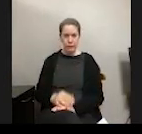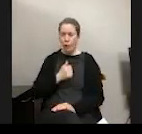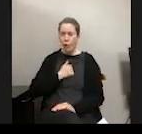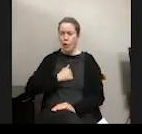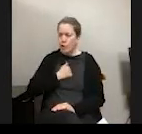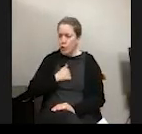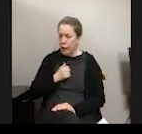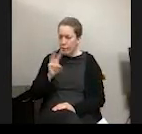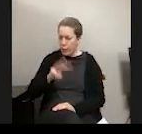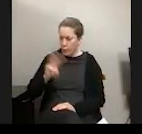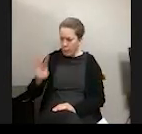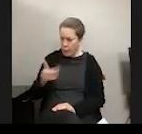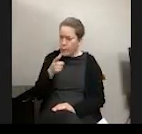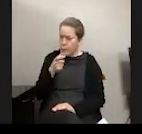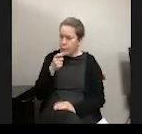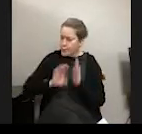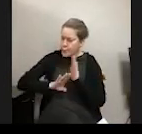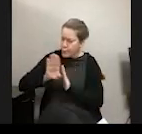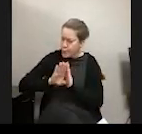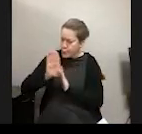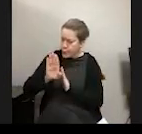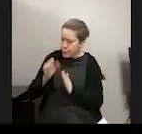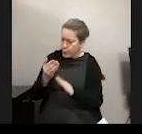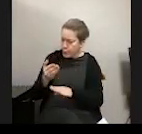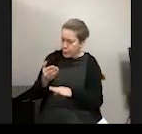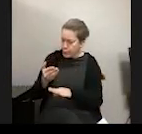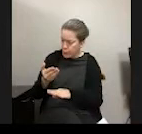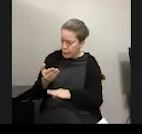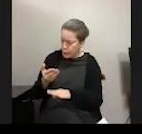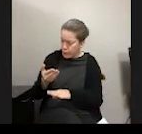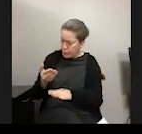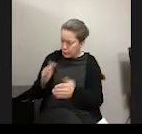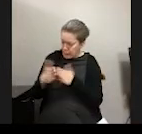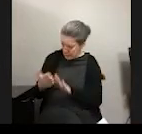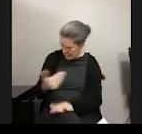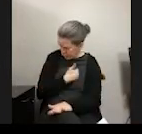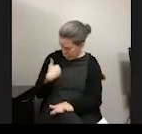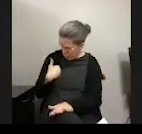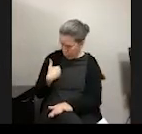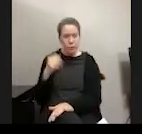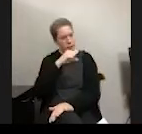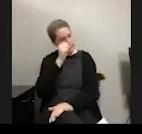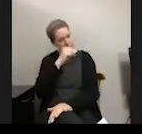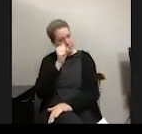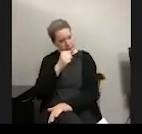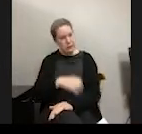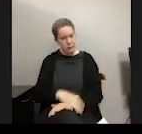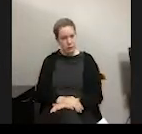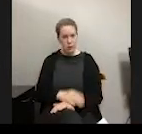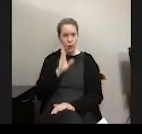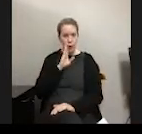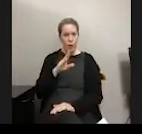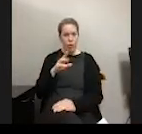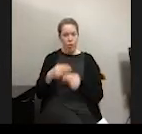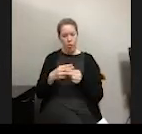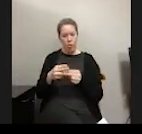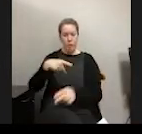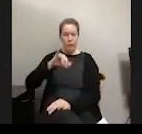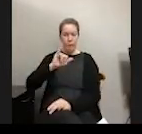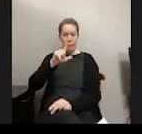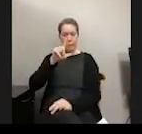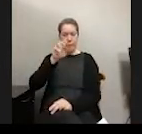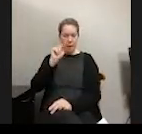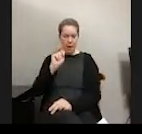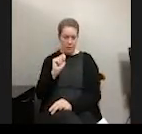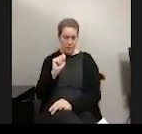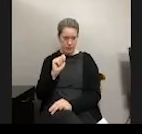being created by the City of Toronto, is that correct? Is that what you're saying, Joe? That's correct, yeah. So we'll pilot a new website for the public art. And if everybody likes it,